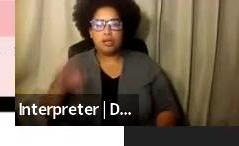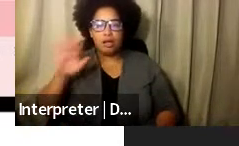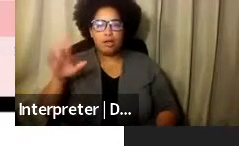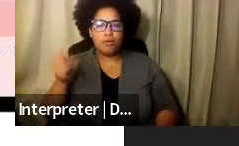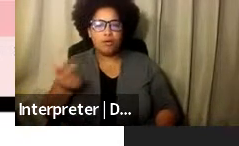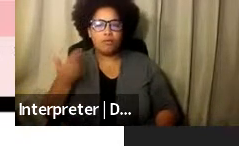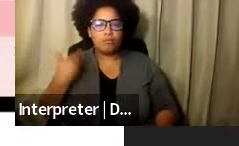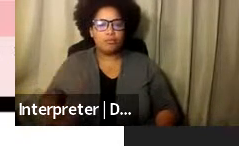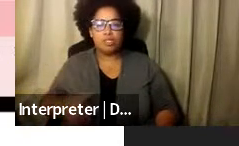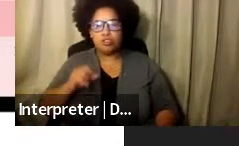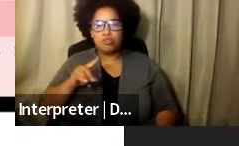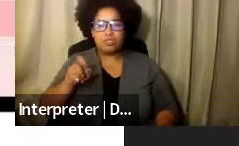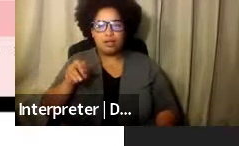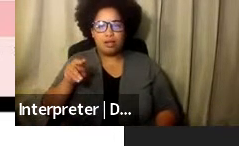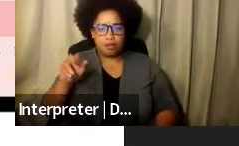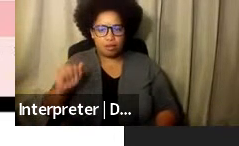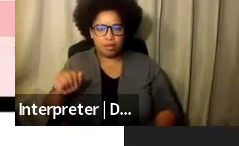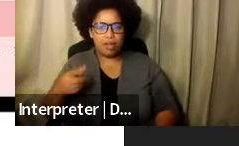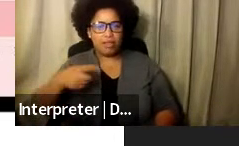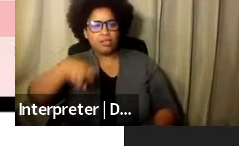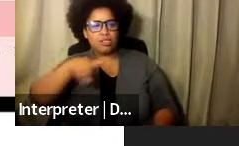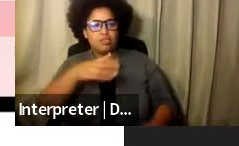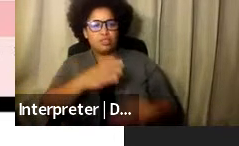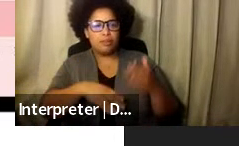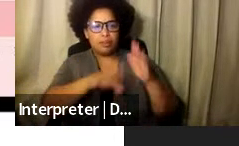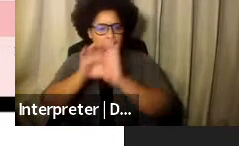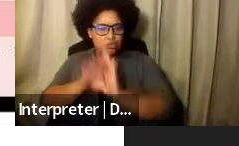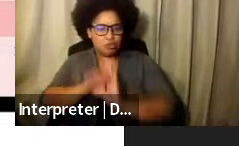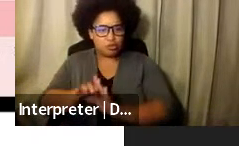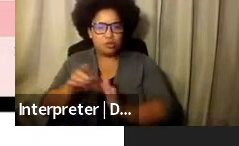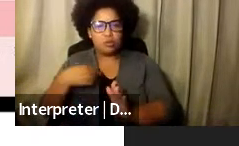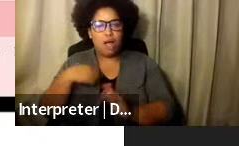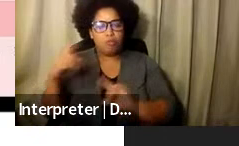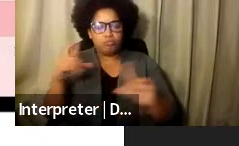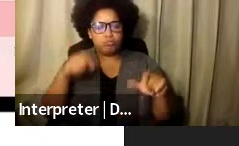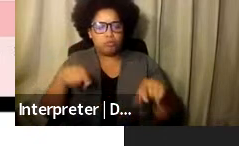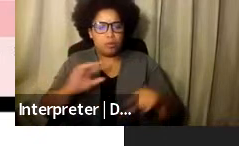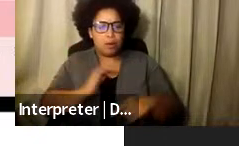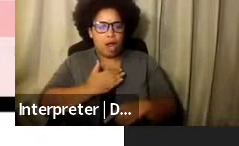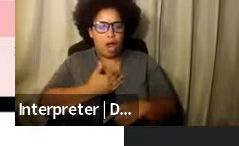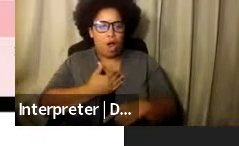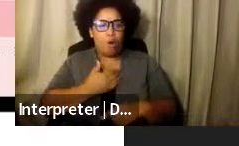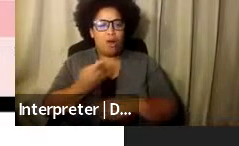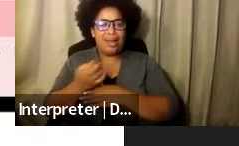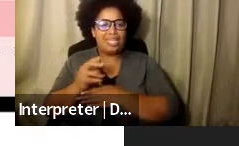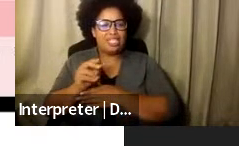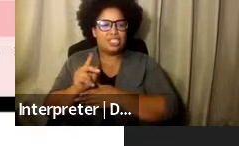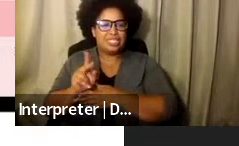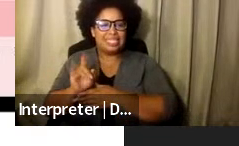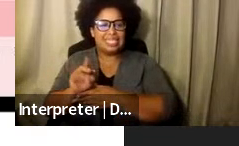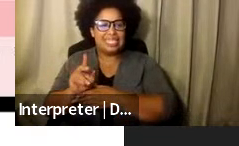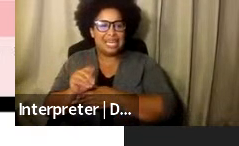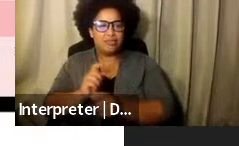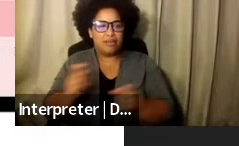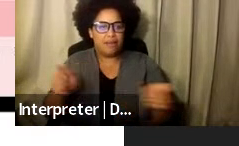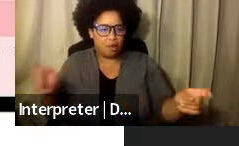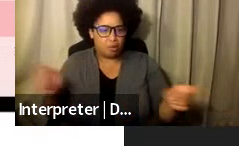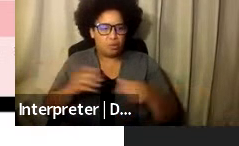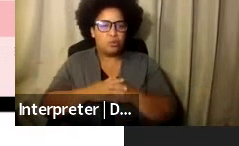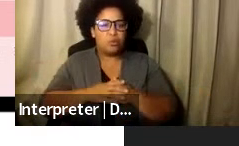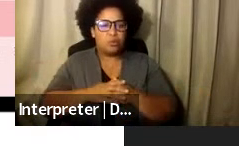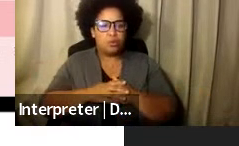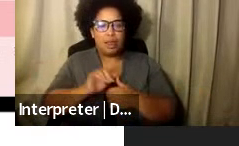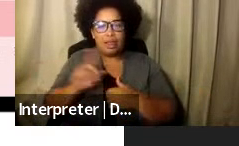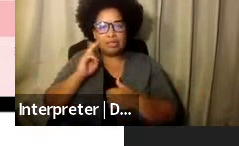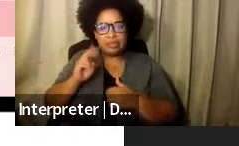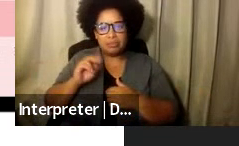my name is Susanna, and these are some of the pictures that we took during our Hygiene Kit Handout. So to the left